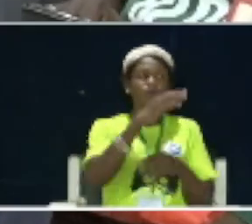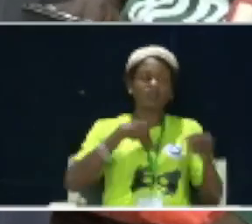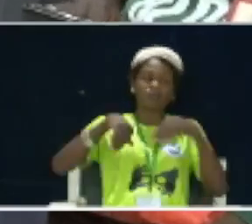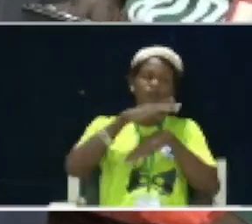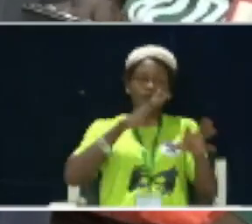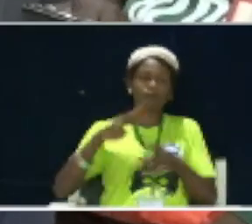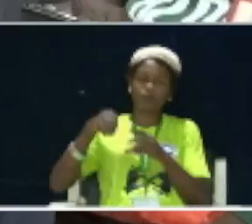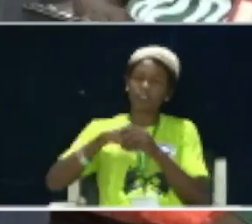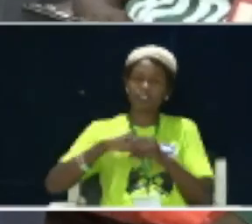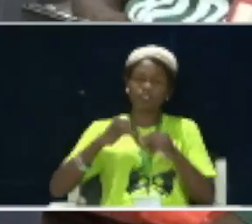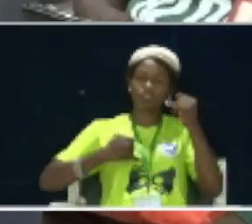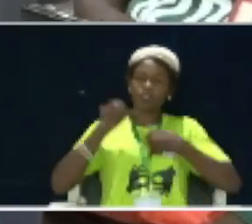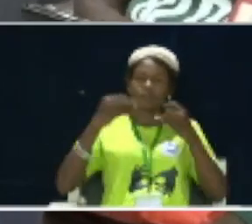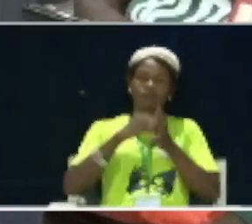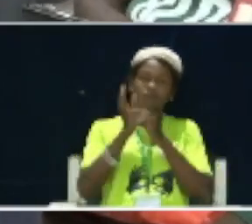overflowing joy.